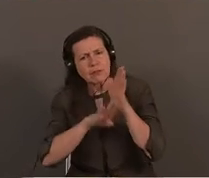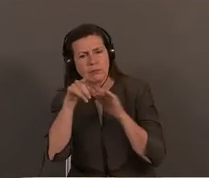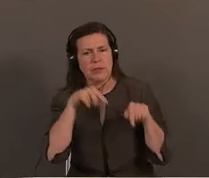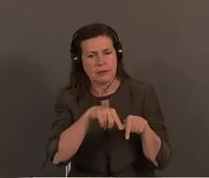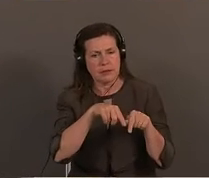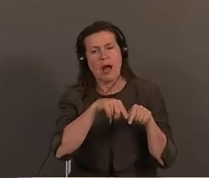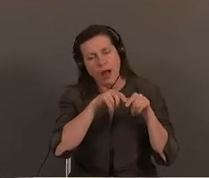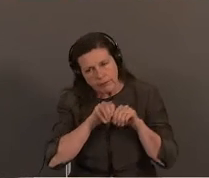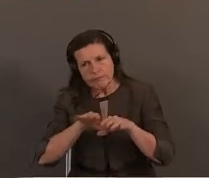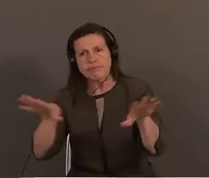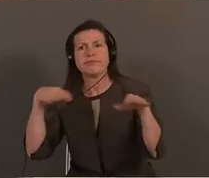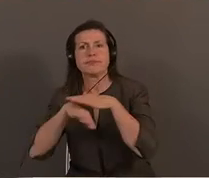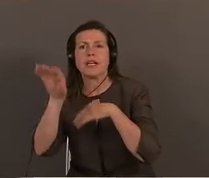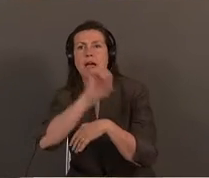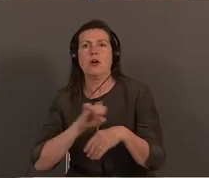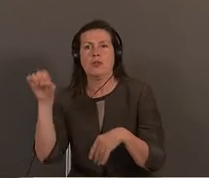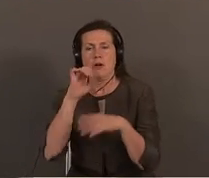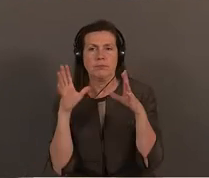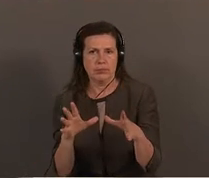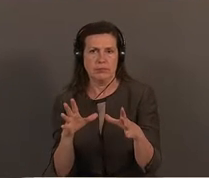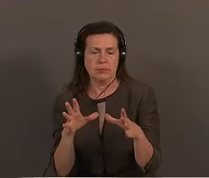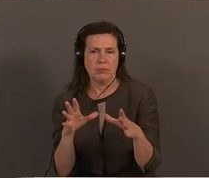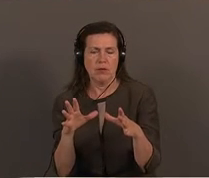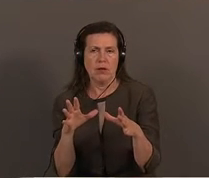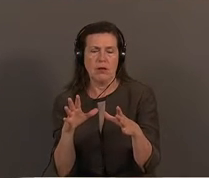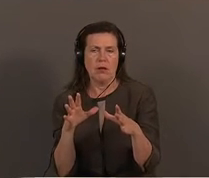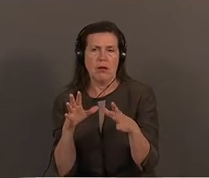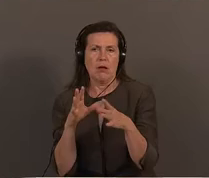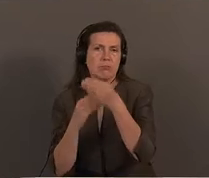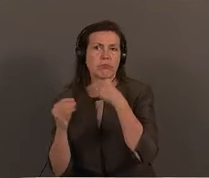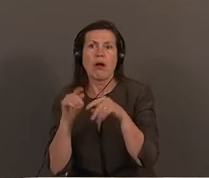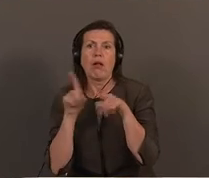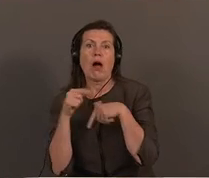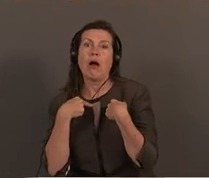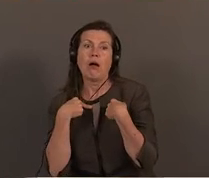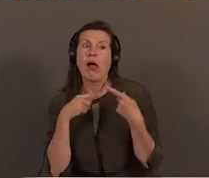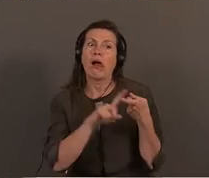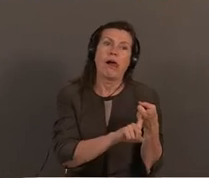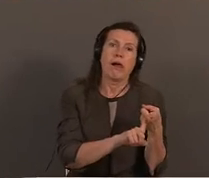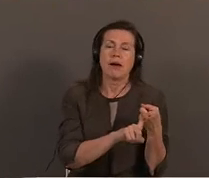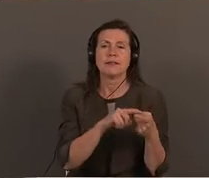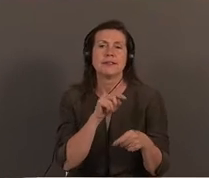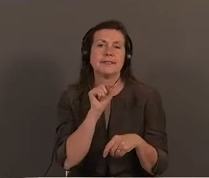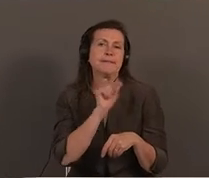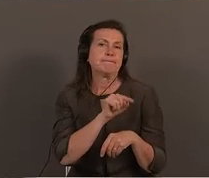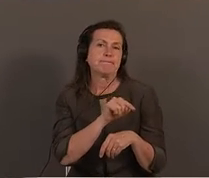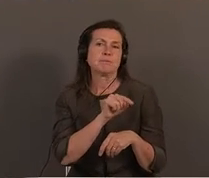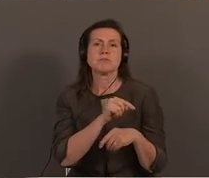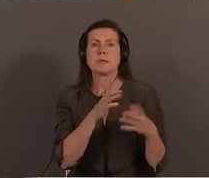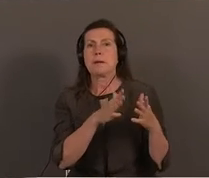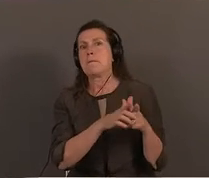Europe, rather than be in a way more and more dependent on what the